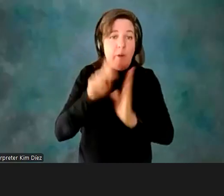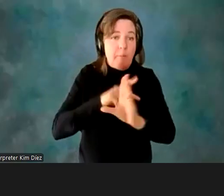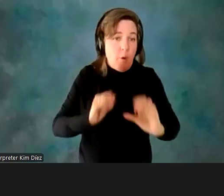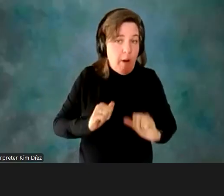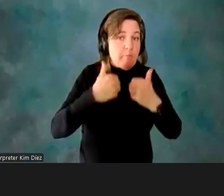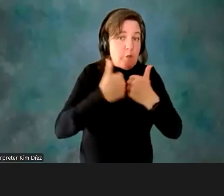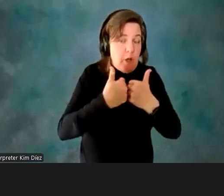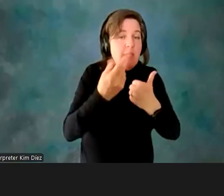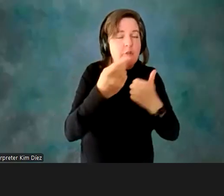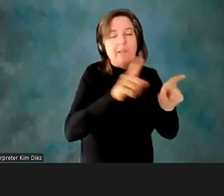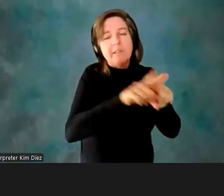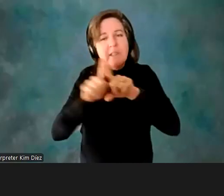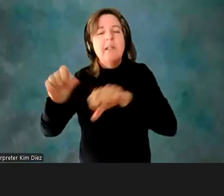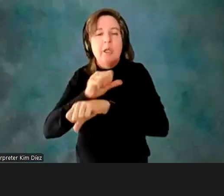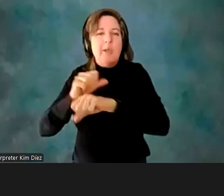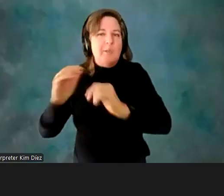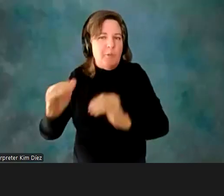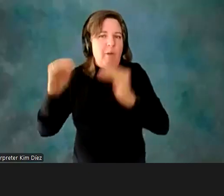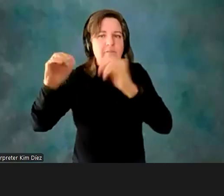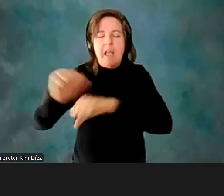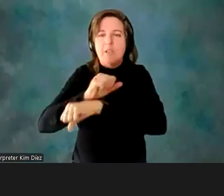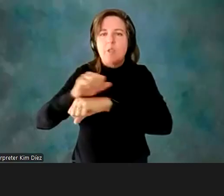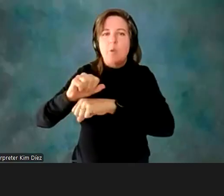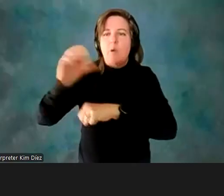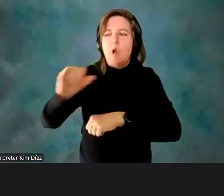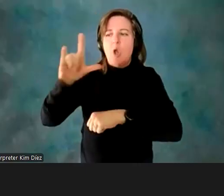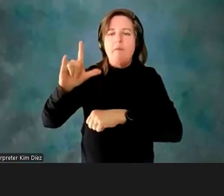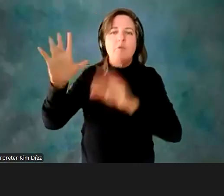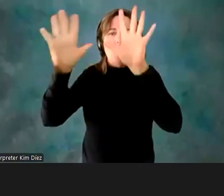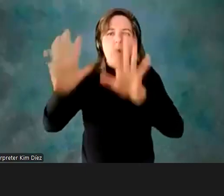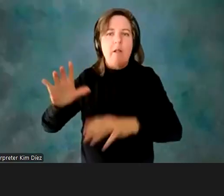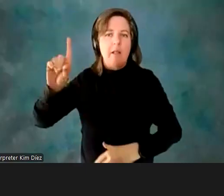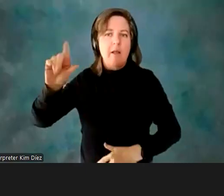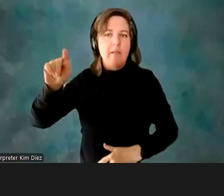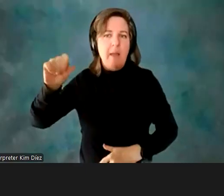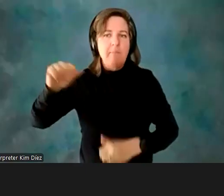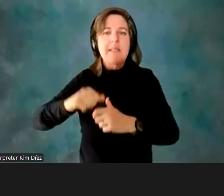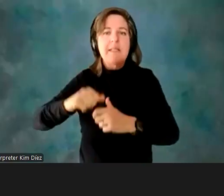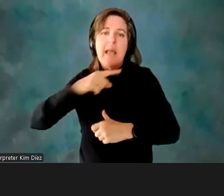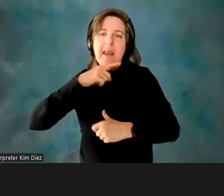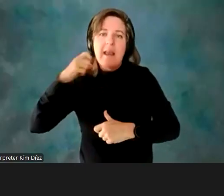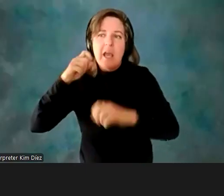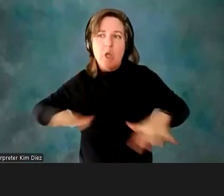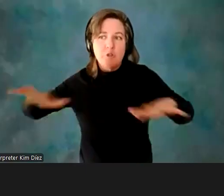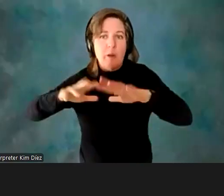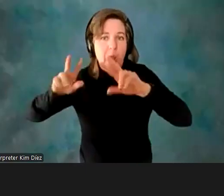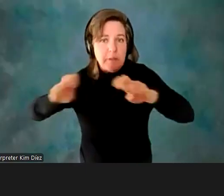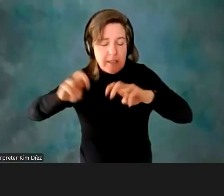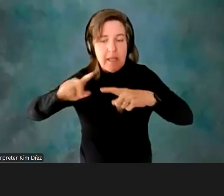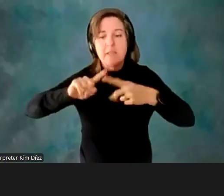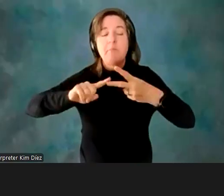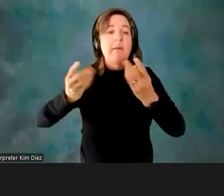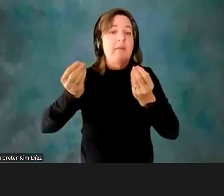use of soil and climate data in drought assessment, in land management decisions, and in support